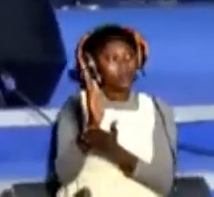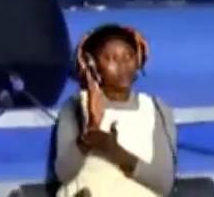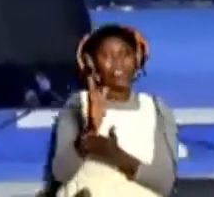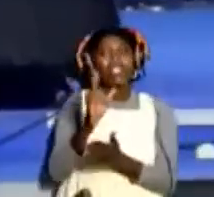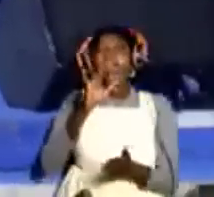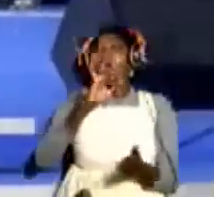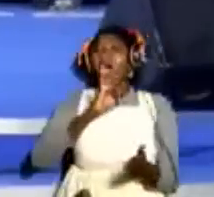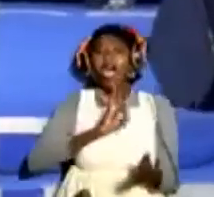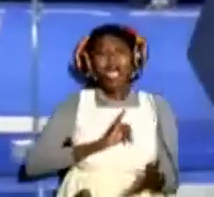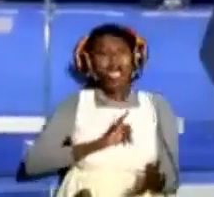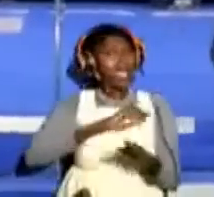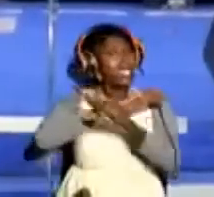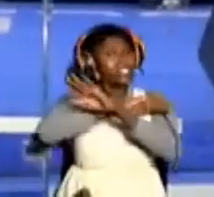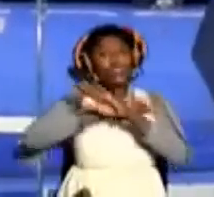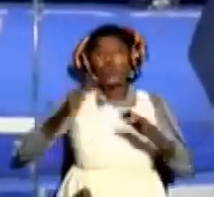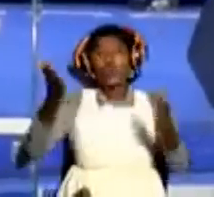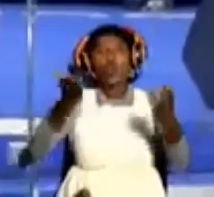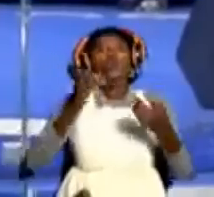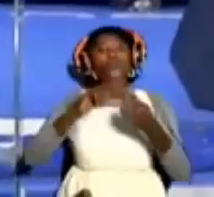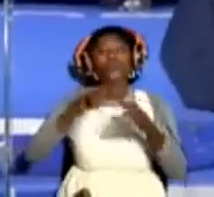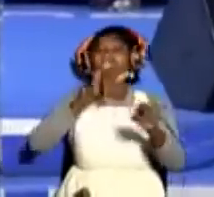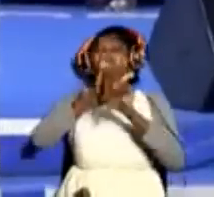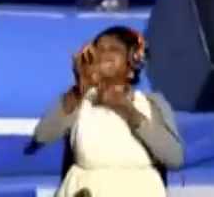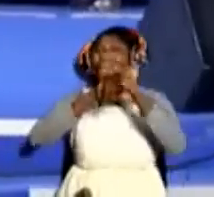I don't have to be a Methuselah,